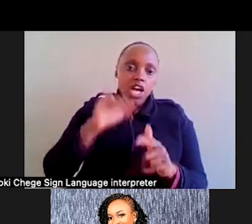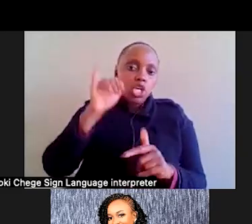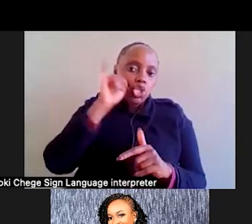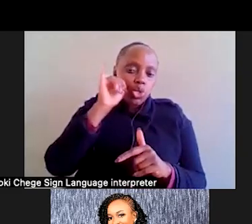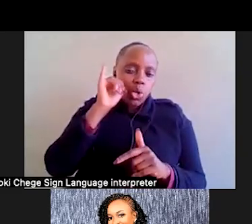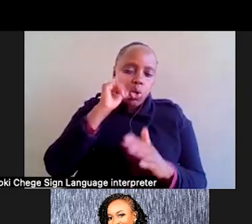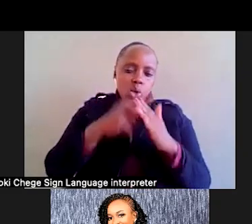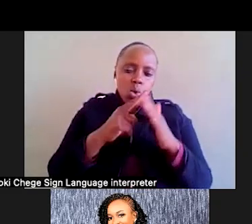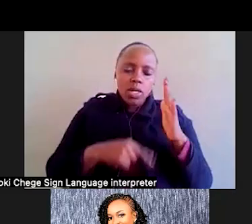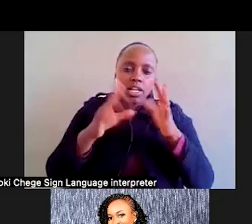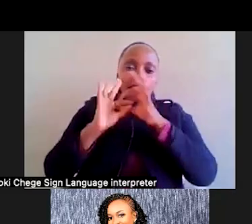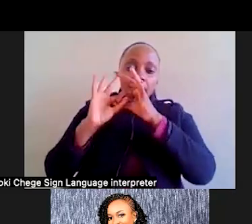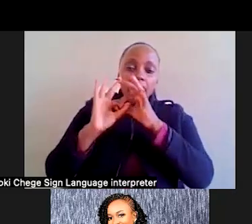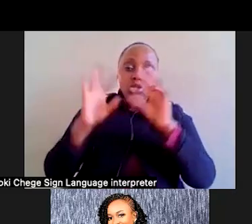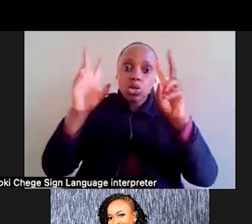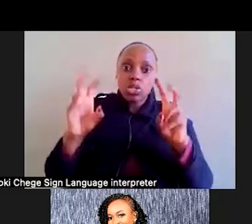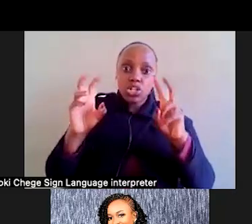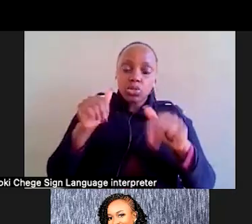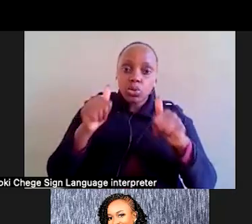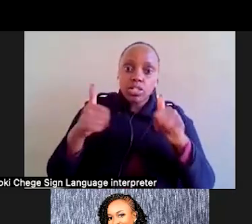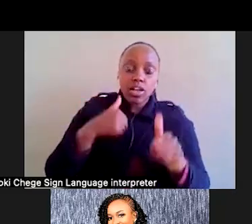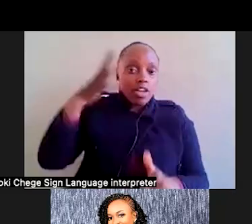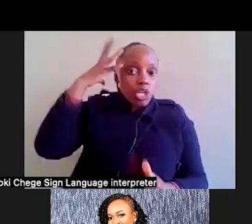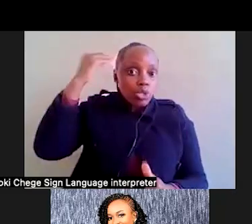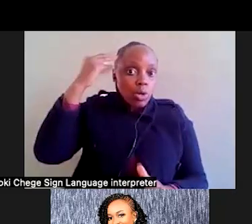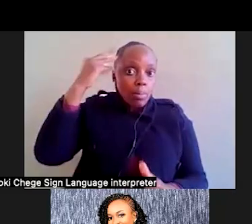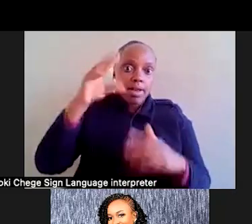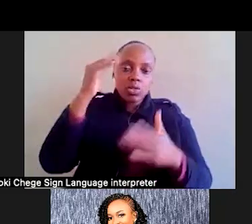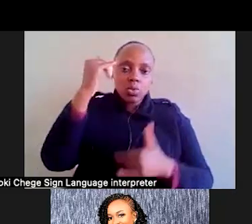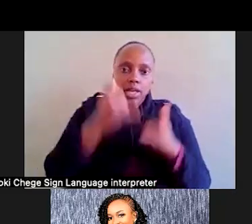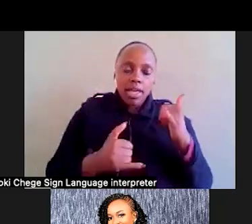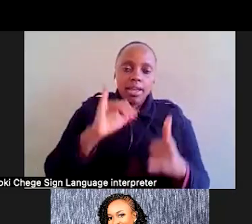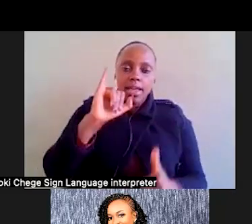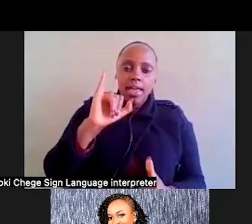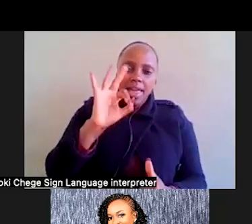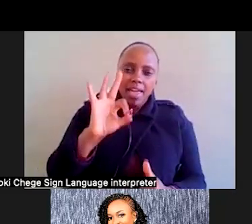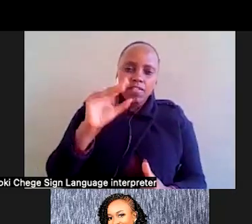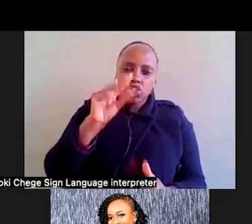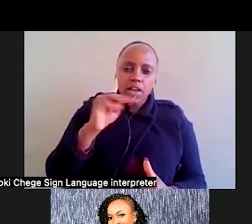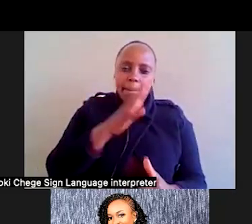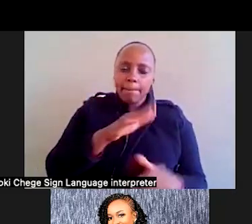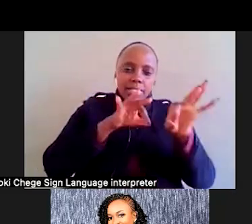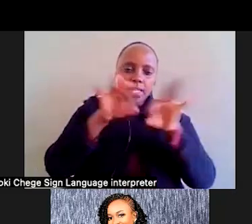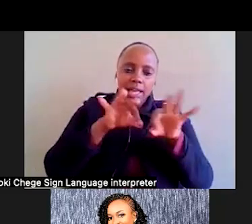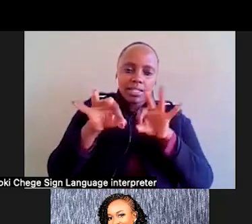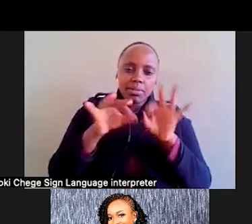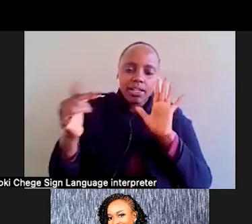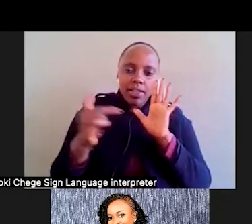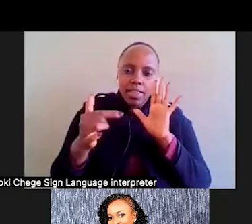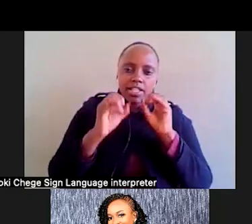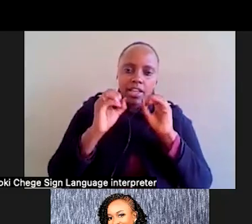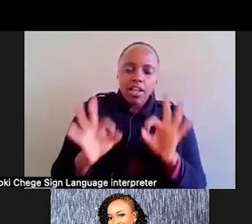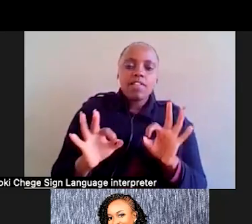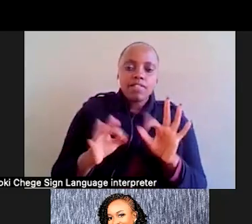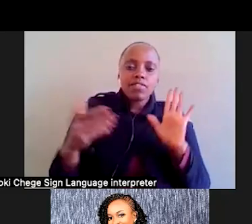in Somalia to end FGM? Please elaborate if it is there. So I'll read